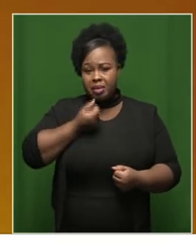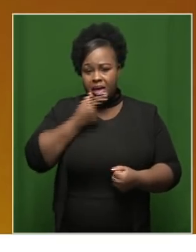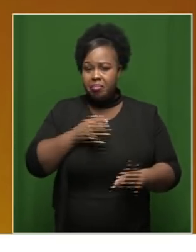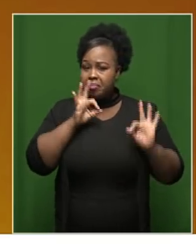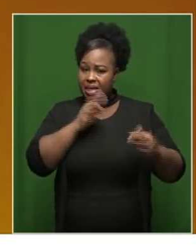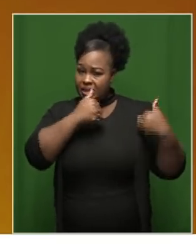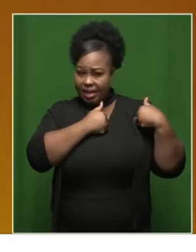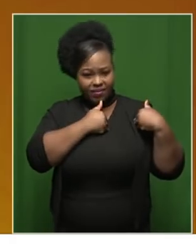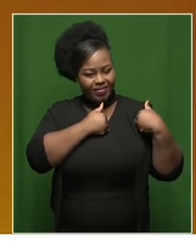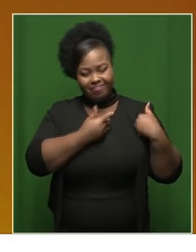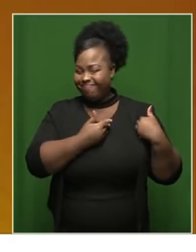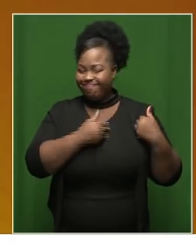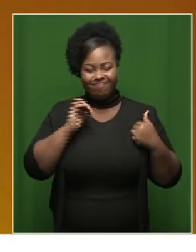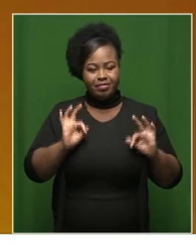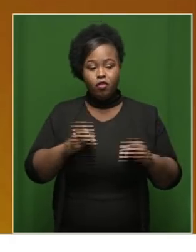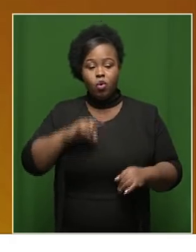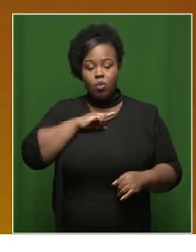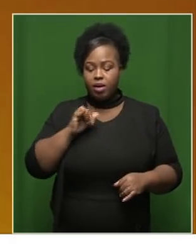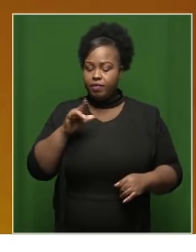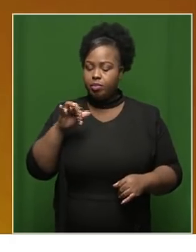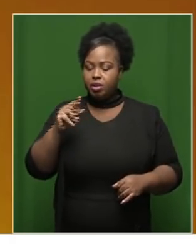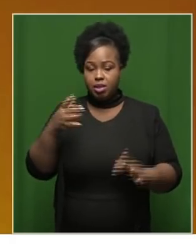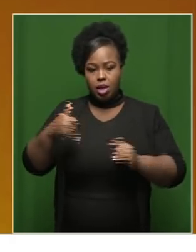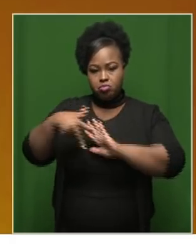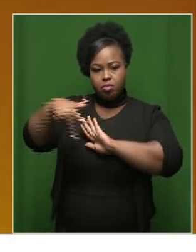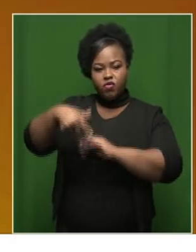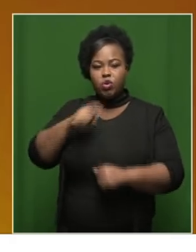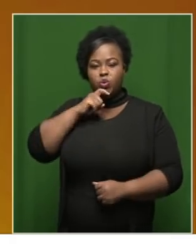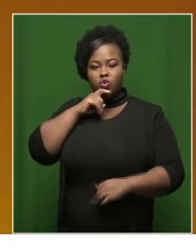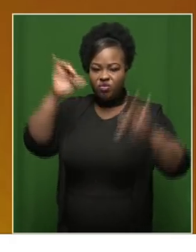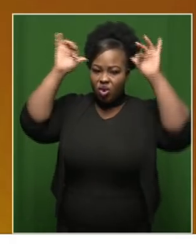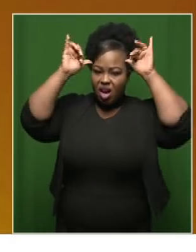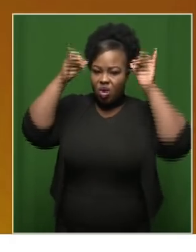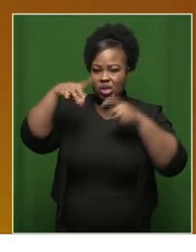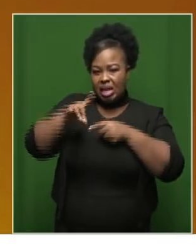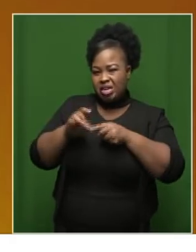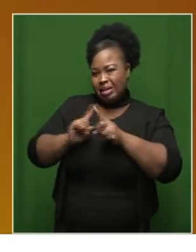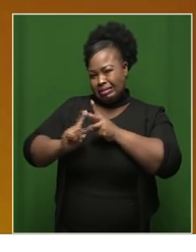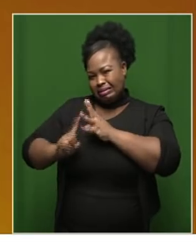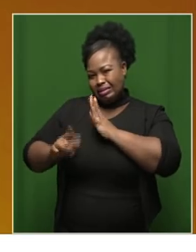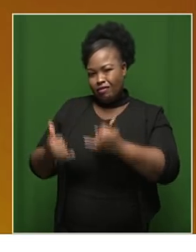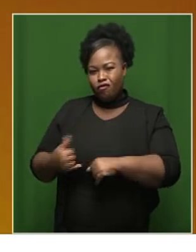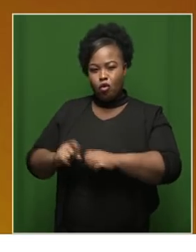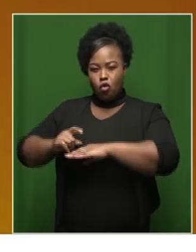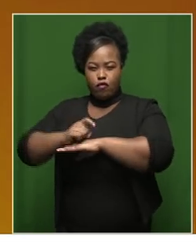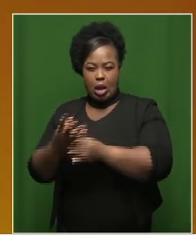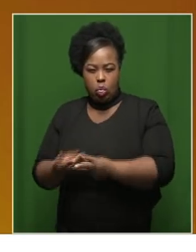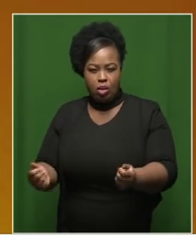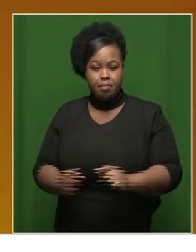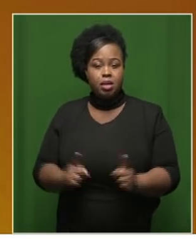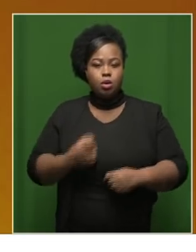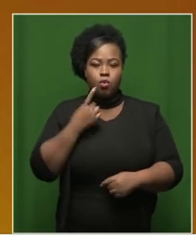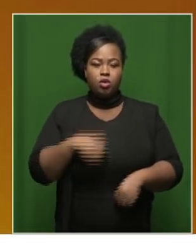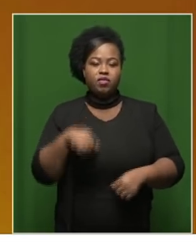use. Currently, Ivermectin is only approved for animal use. One of the doctors who penned the open letter, Dr.